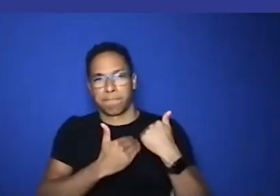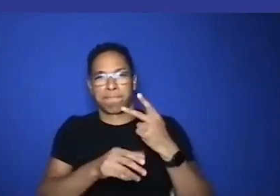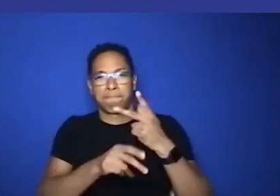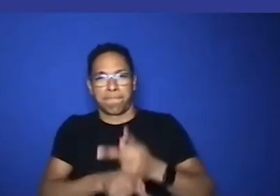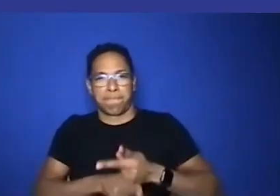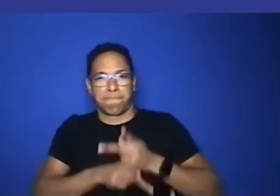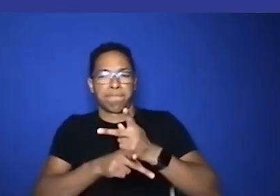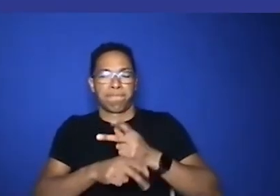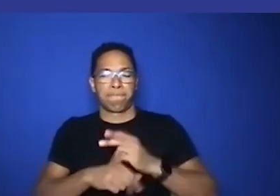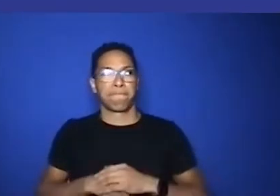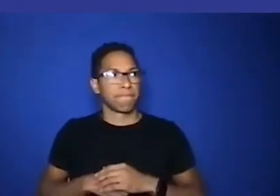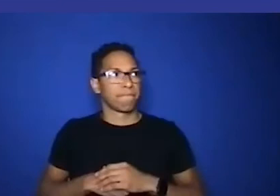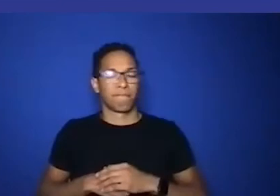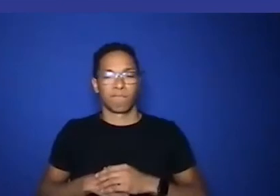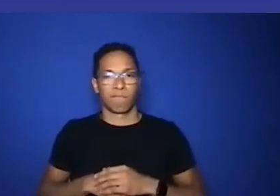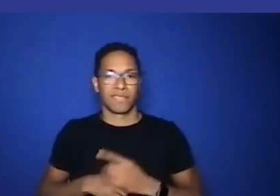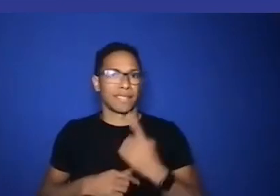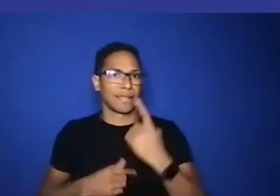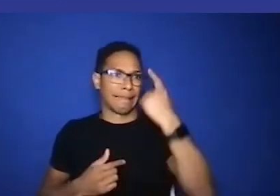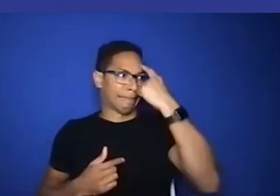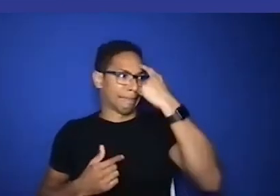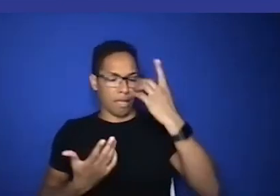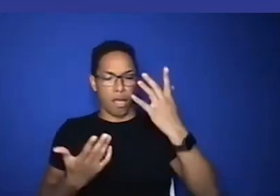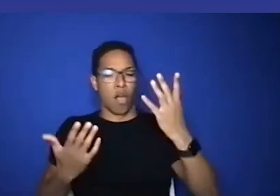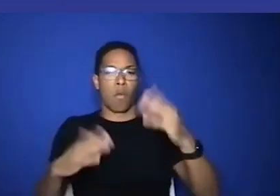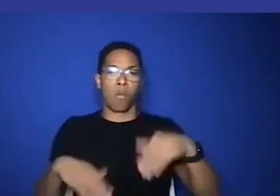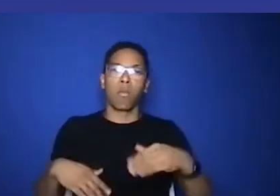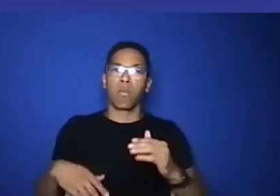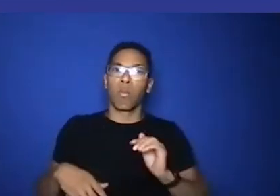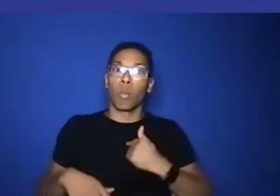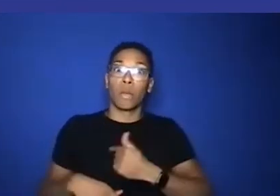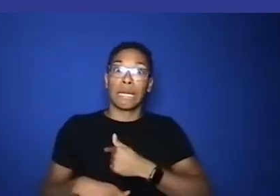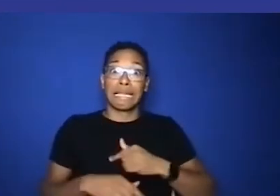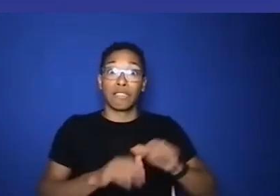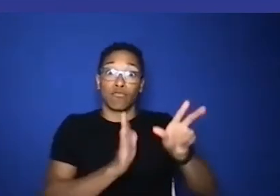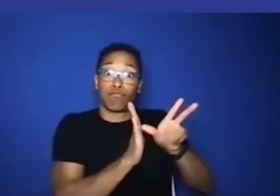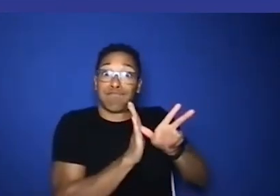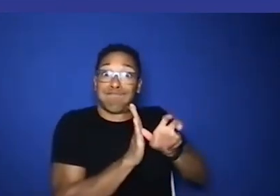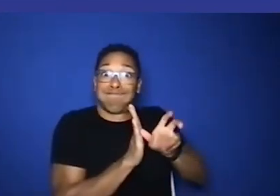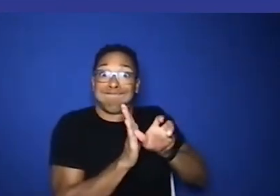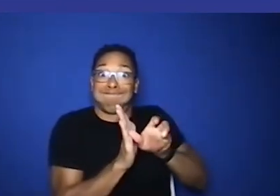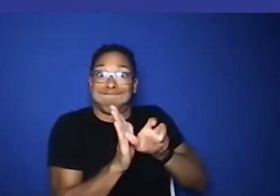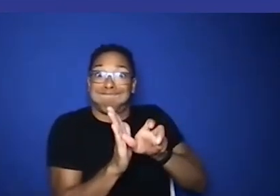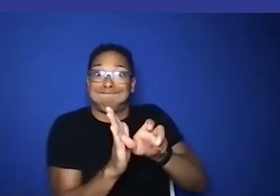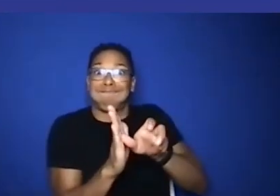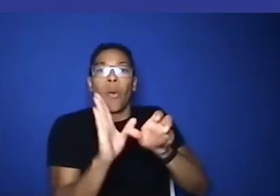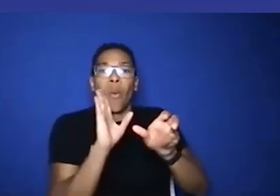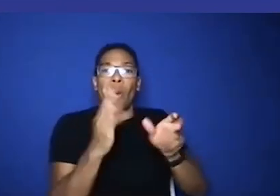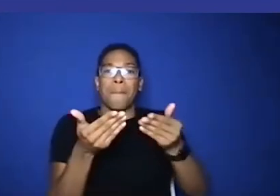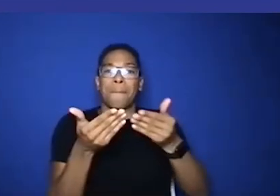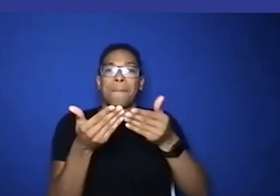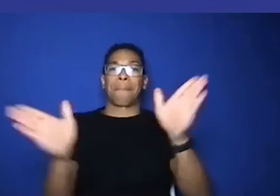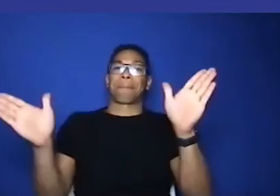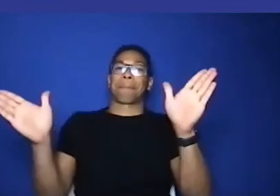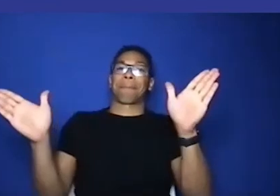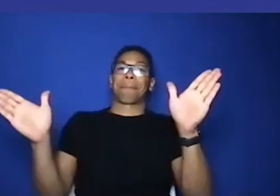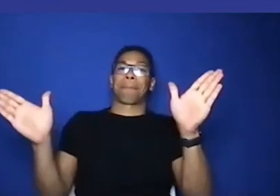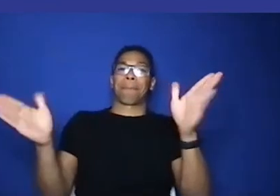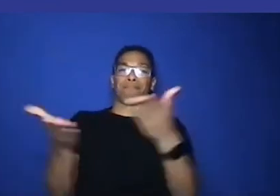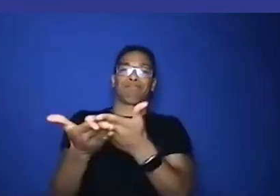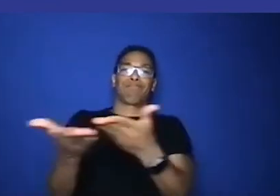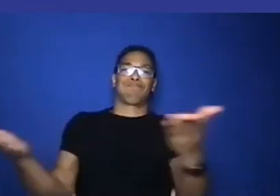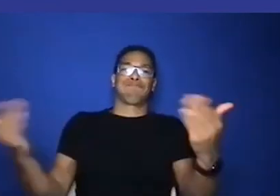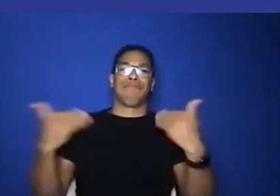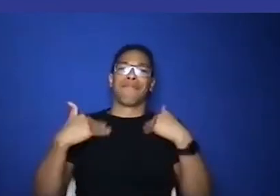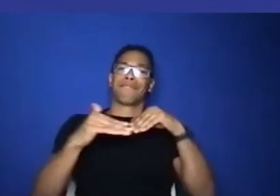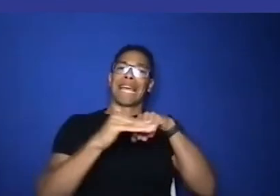that all these sound recordings are going to be in the public domain and are going to be released and everyone can have access to them at any